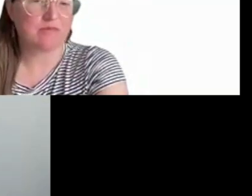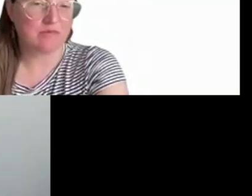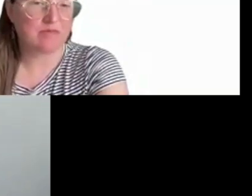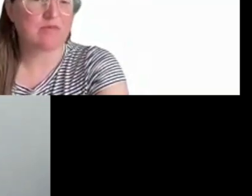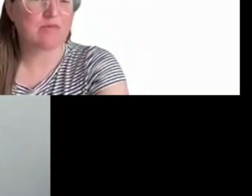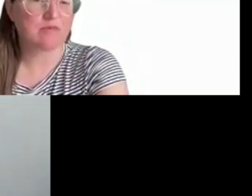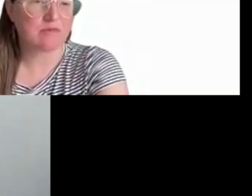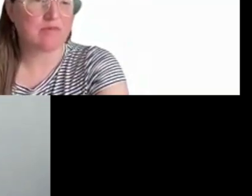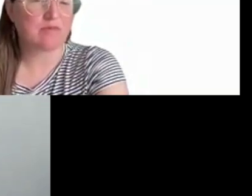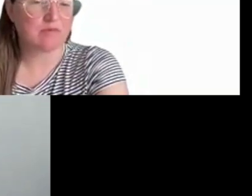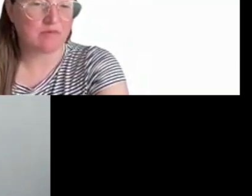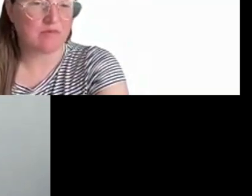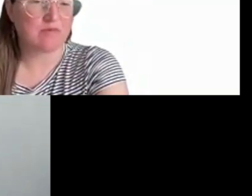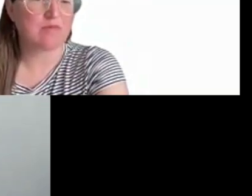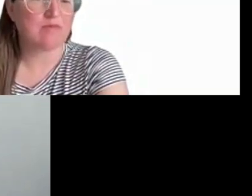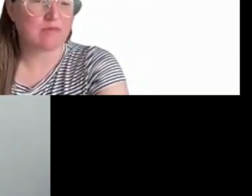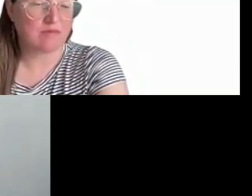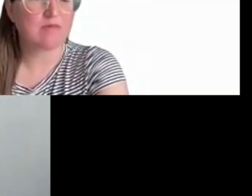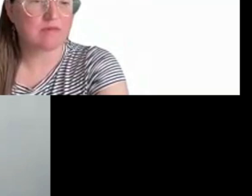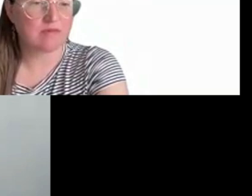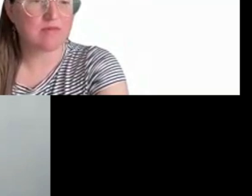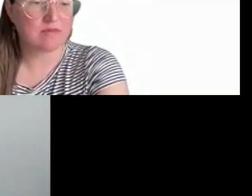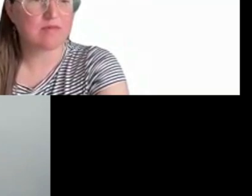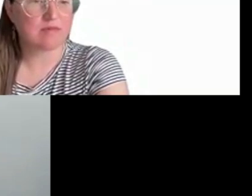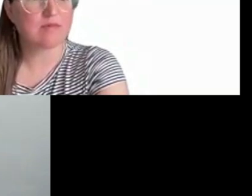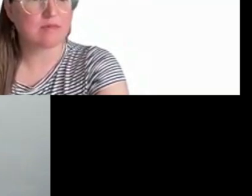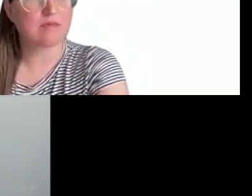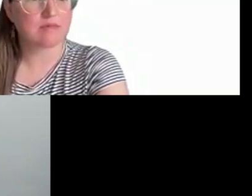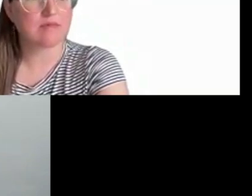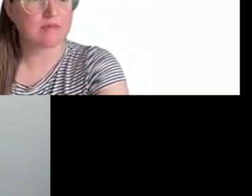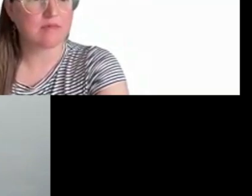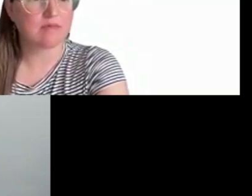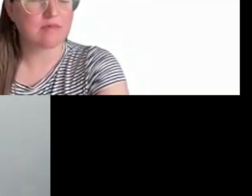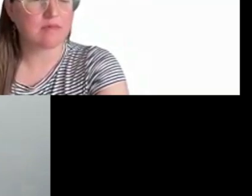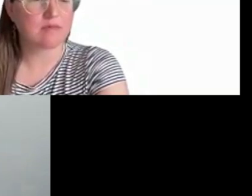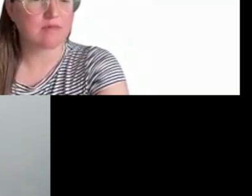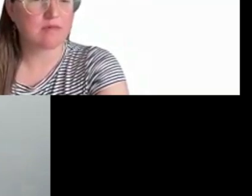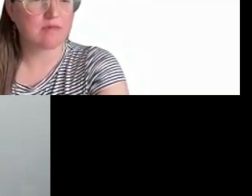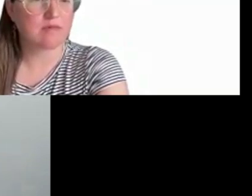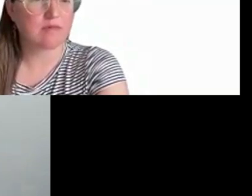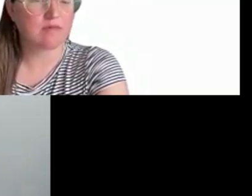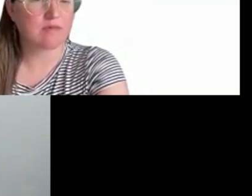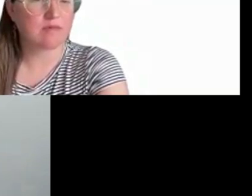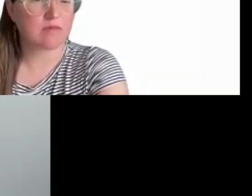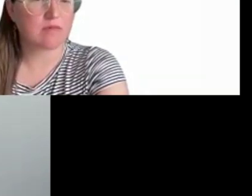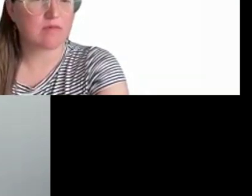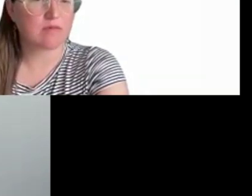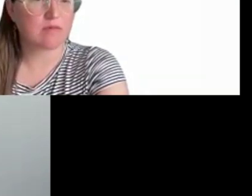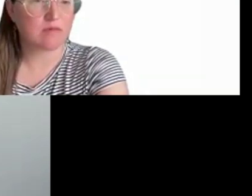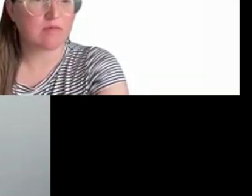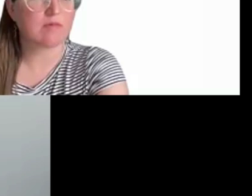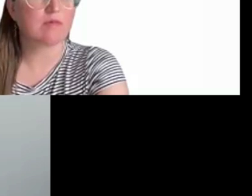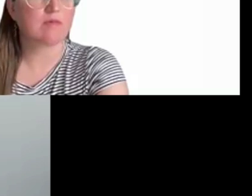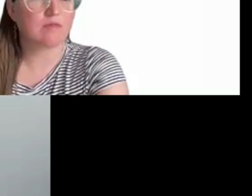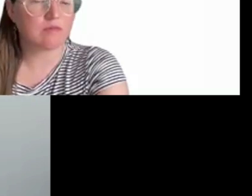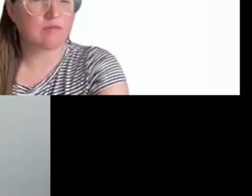big thing. So WRAP is for adults over the age of 22 in most states. And it's a wellness and recovery action